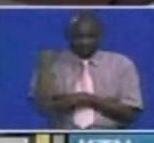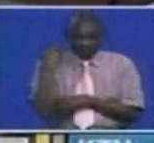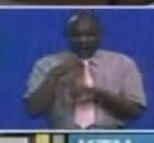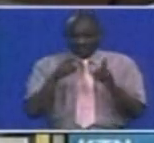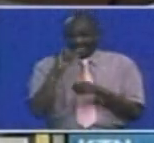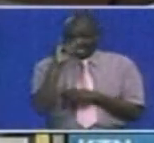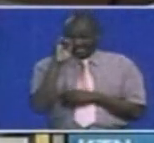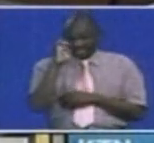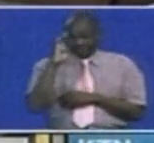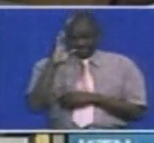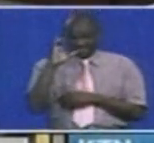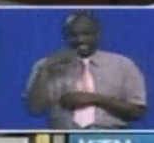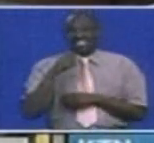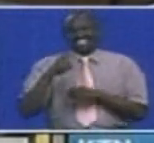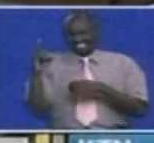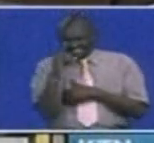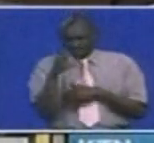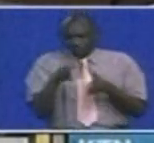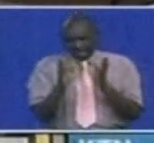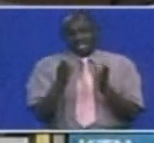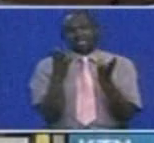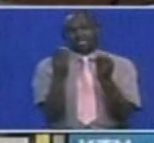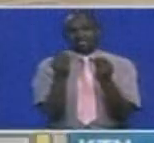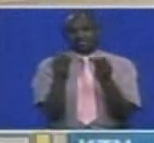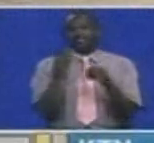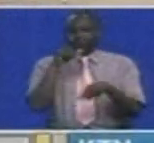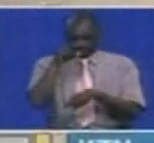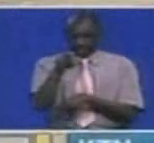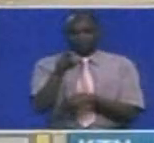a digital database will make things easier, even for them.